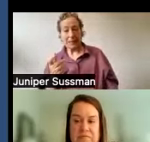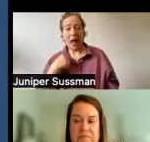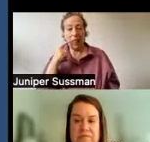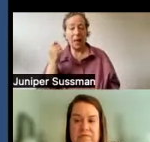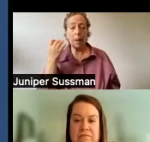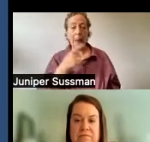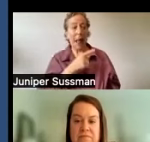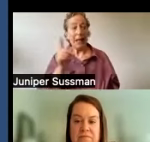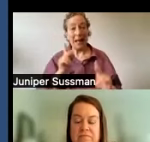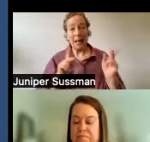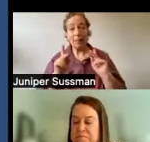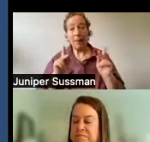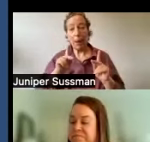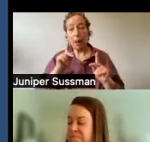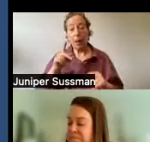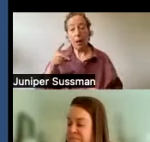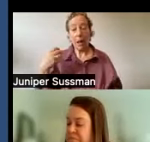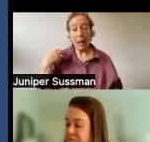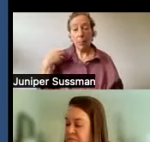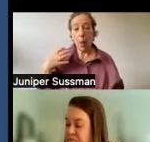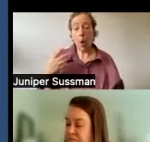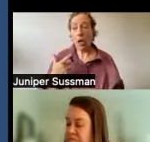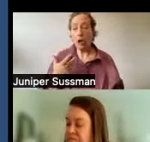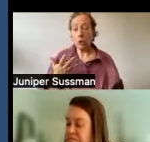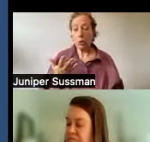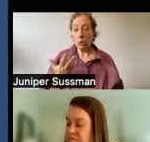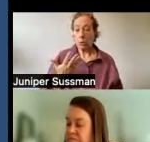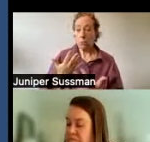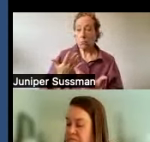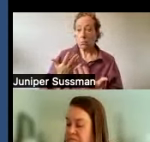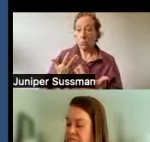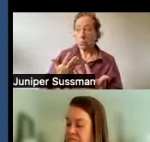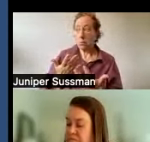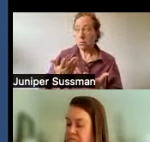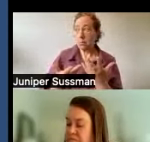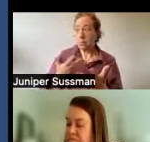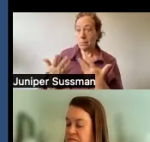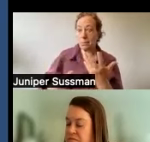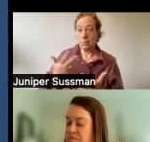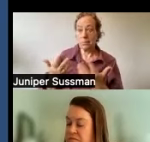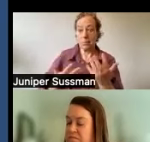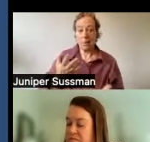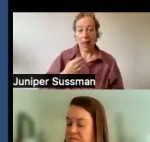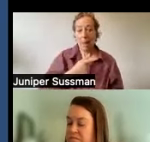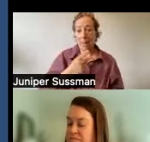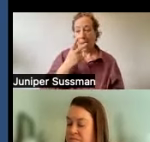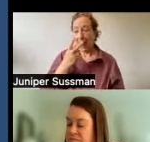impatient, that are viewing their employees as